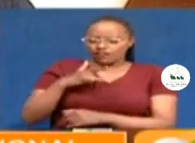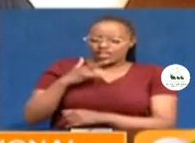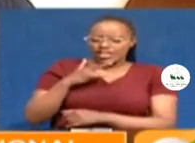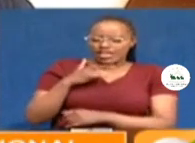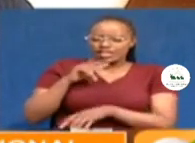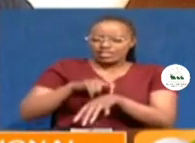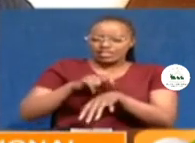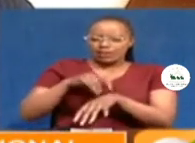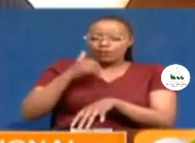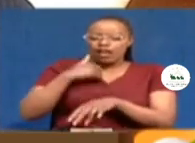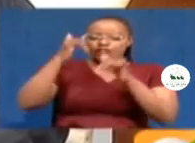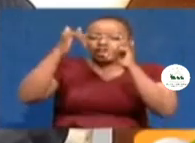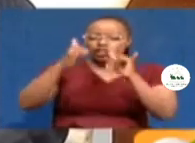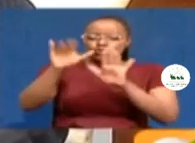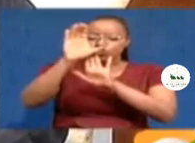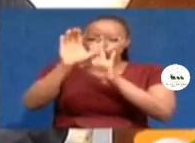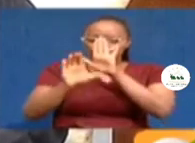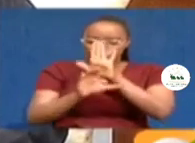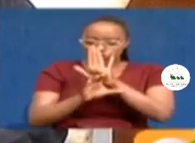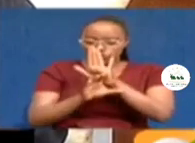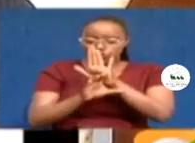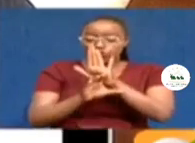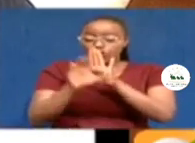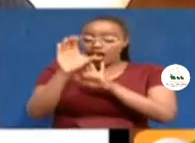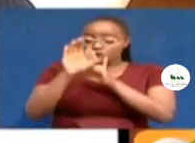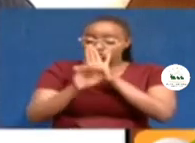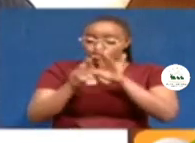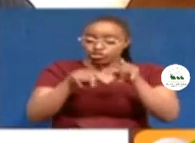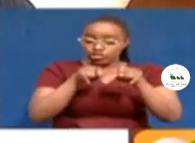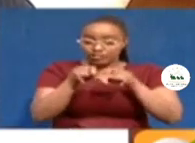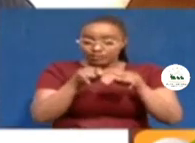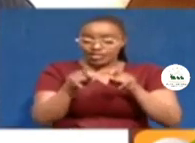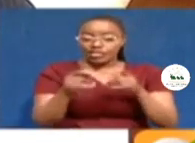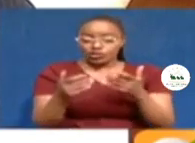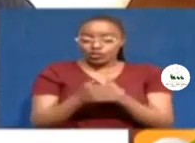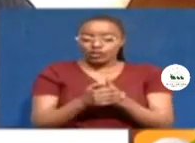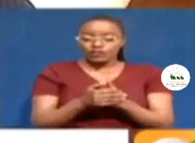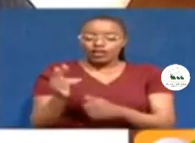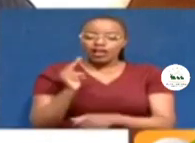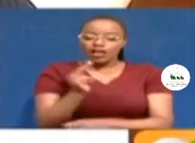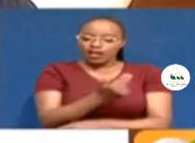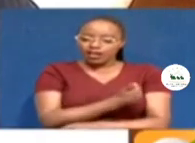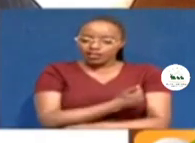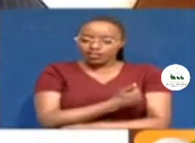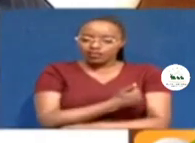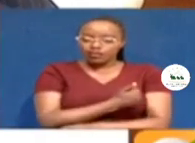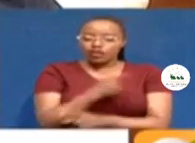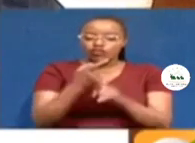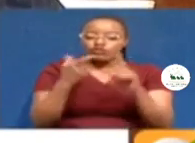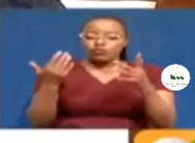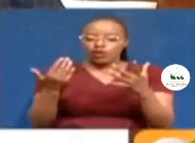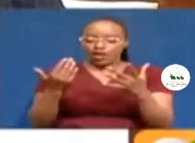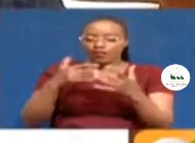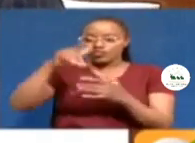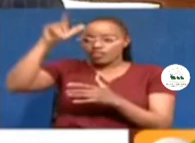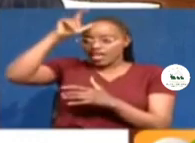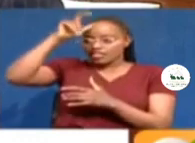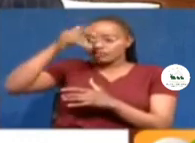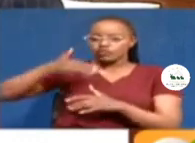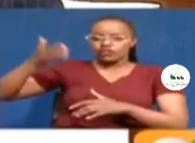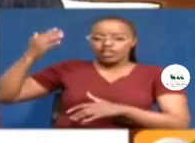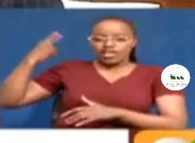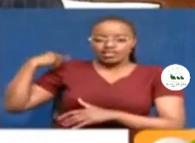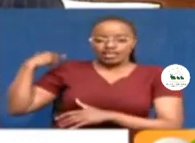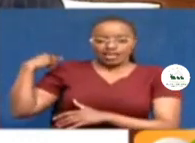while we have a new constitutional dispensation, we came from the Egypt of yesterday